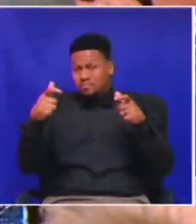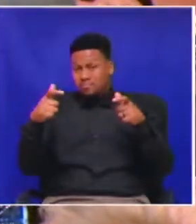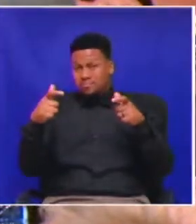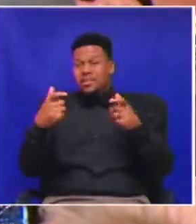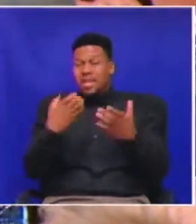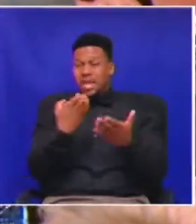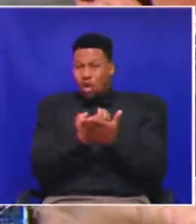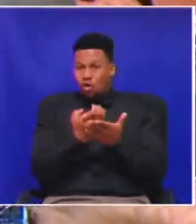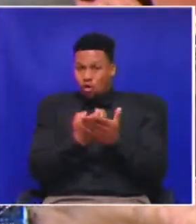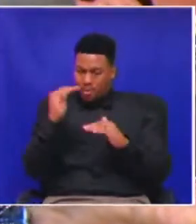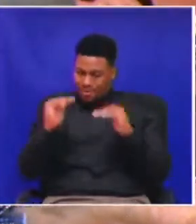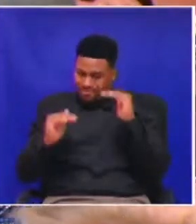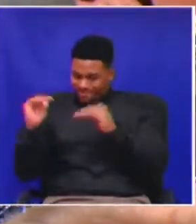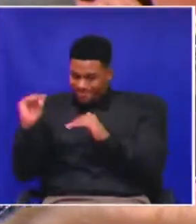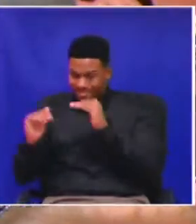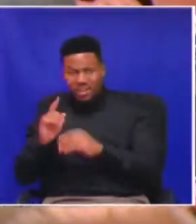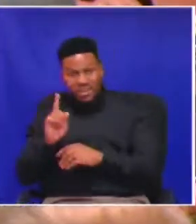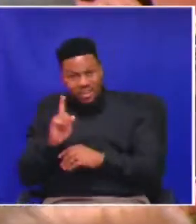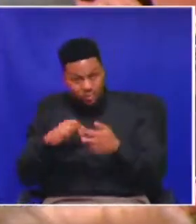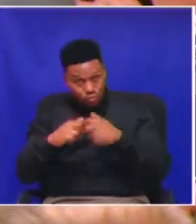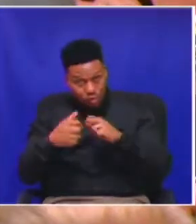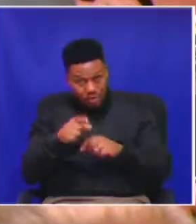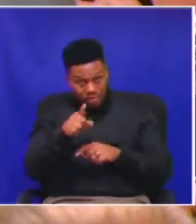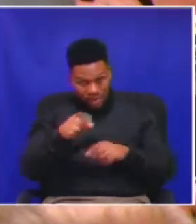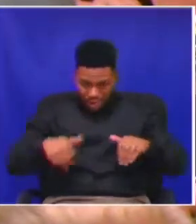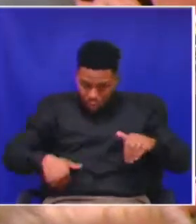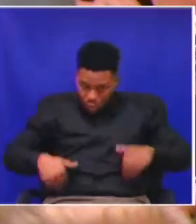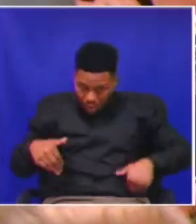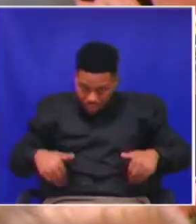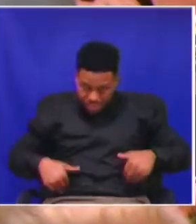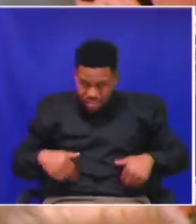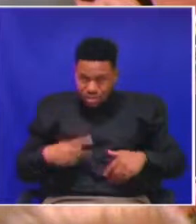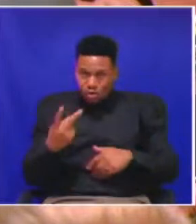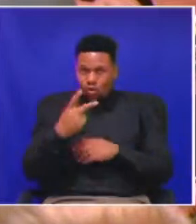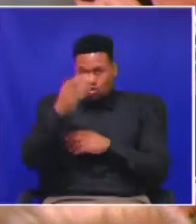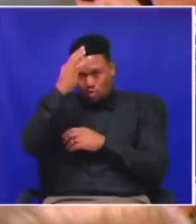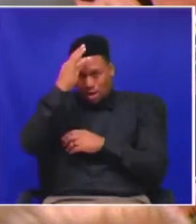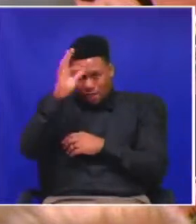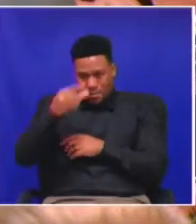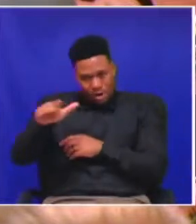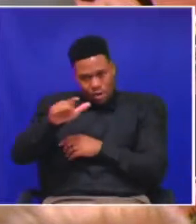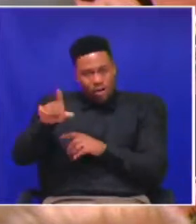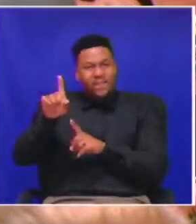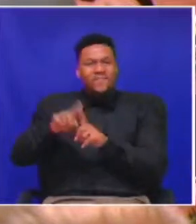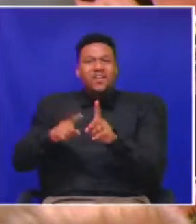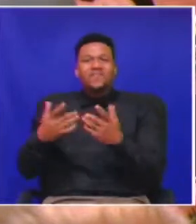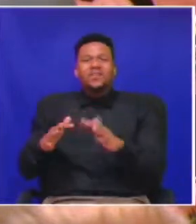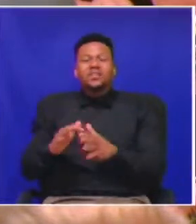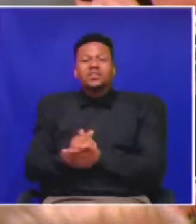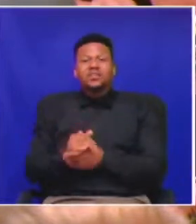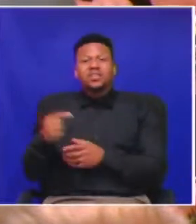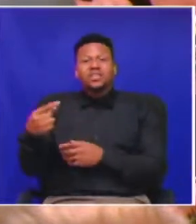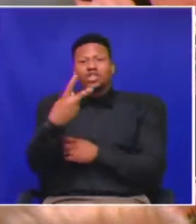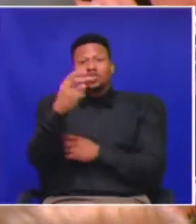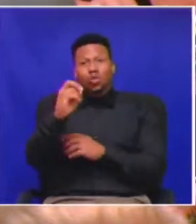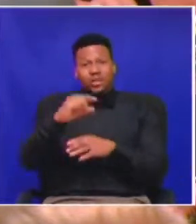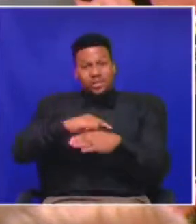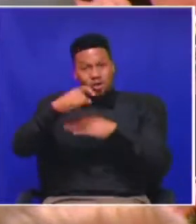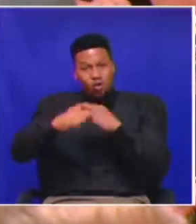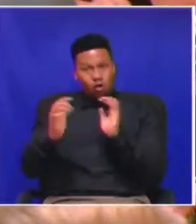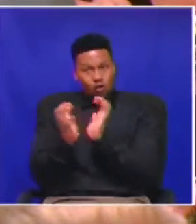is corruption and failed local government. The G20 summit is being held in Johannesburg, the city